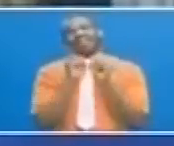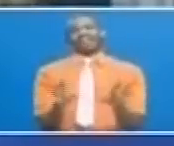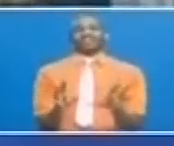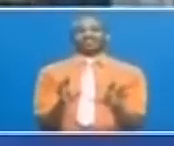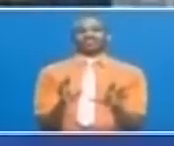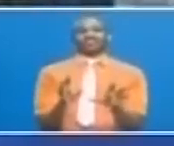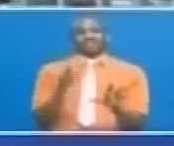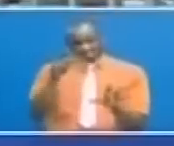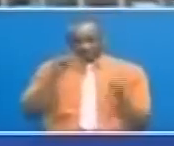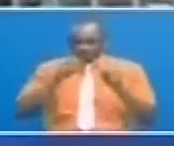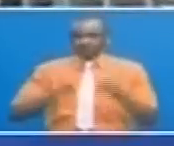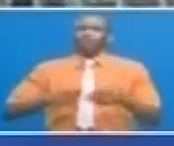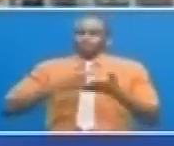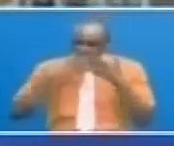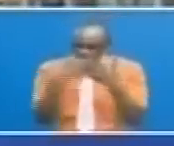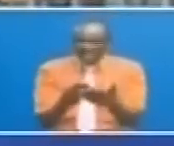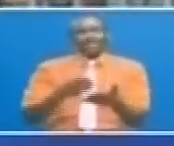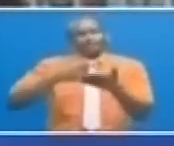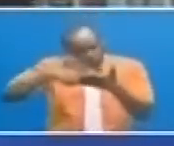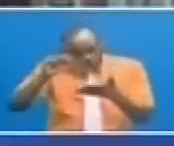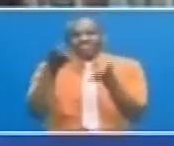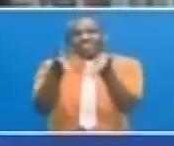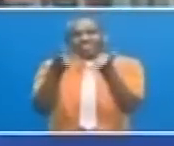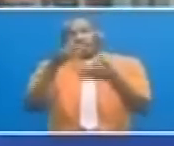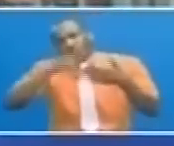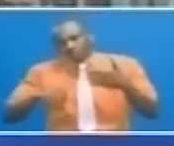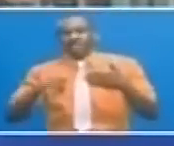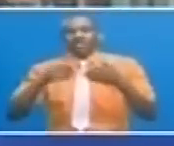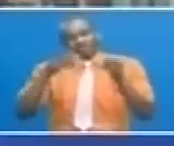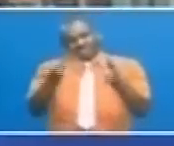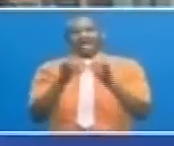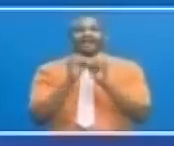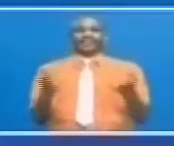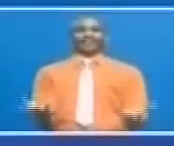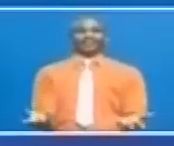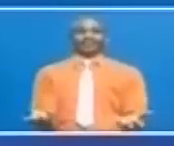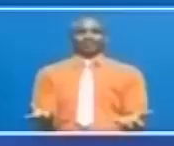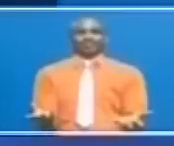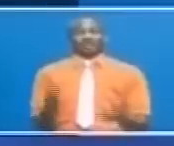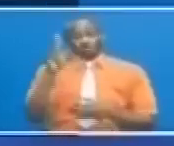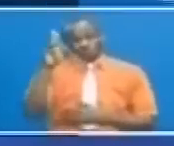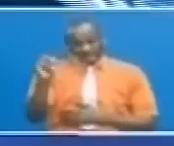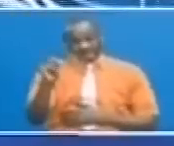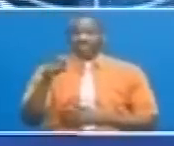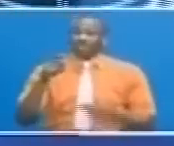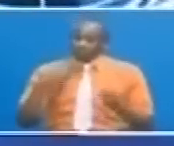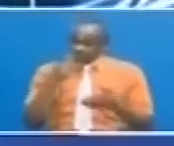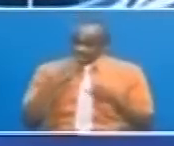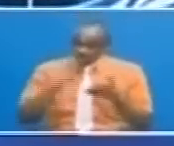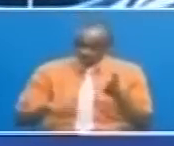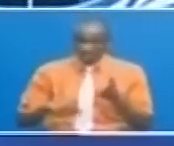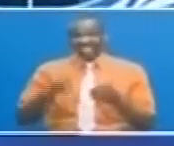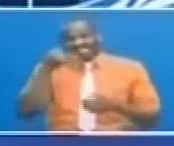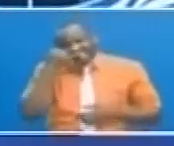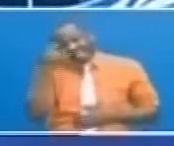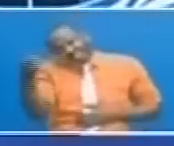used to provide proof to government agencies of the contents of a cargo vessel. UN is also alarmed with reports that drugs